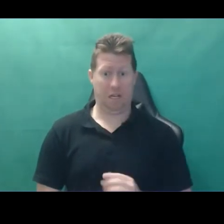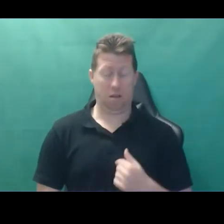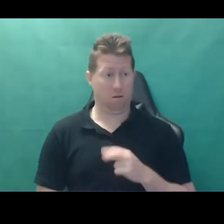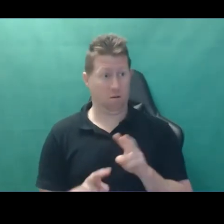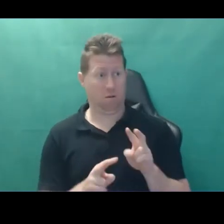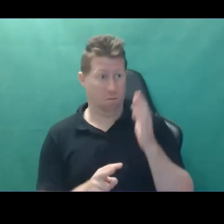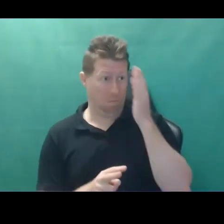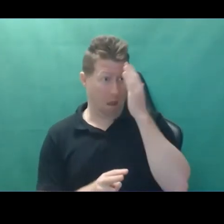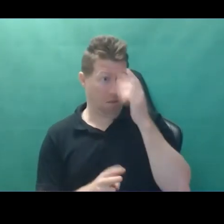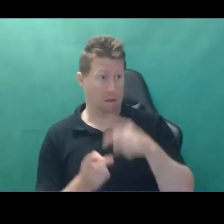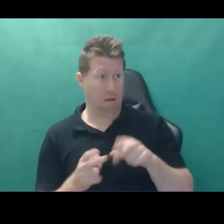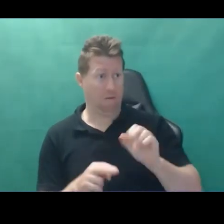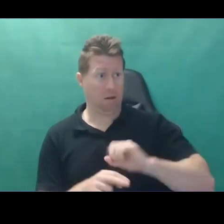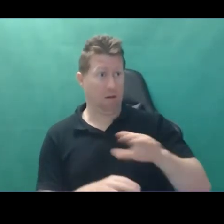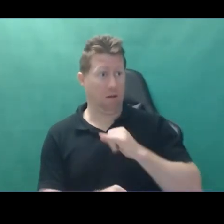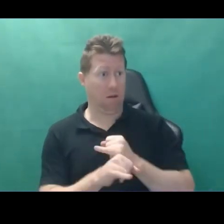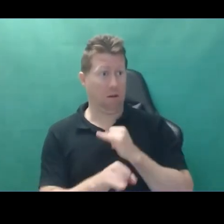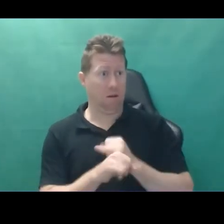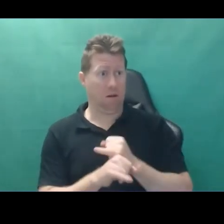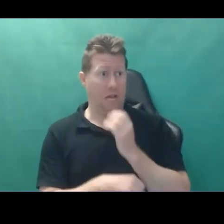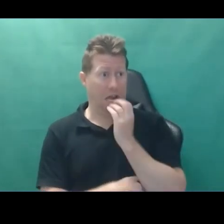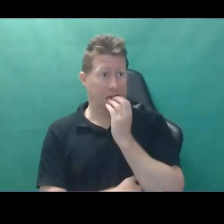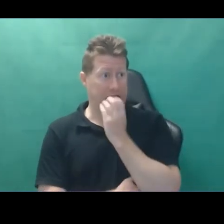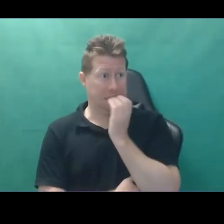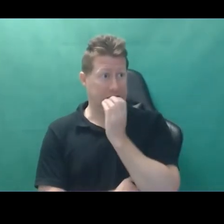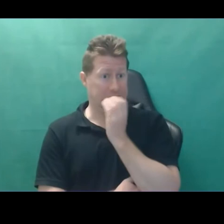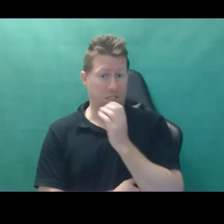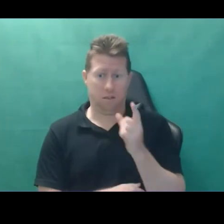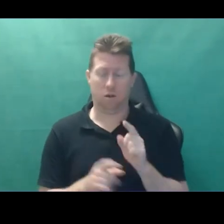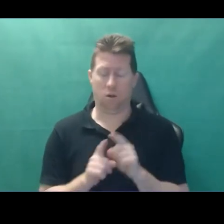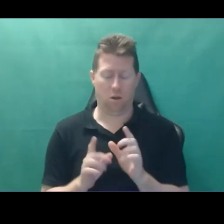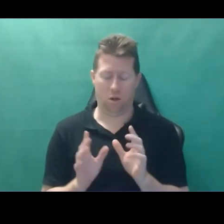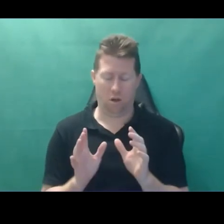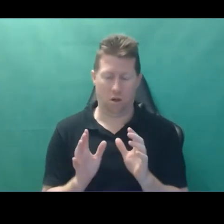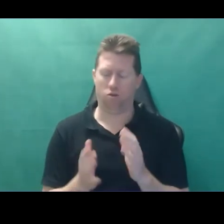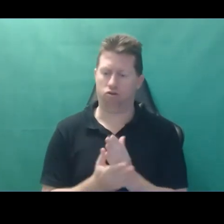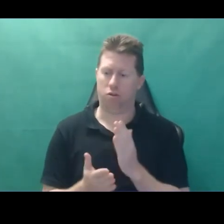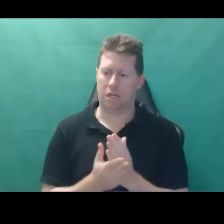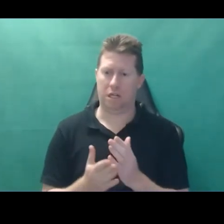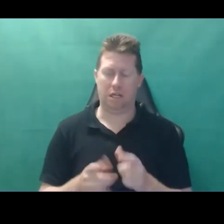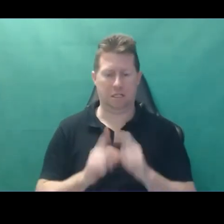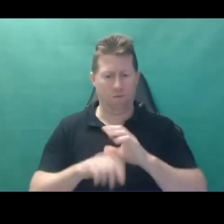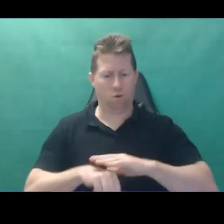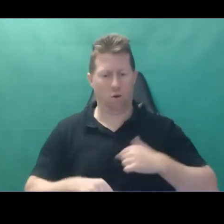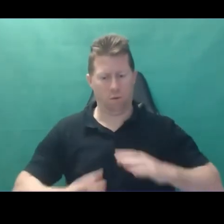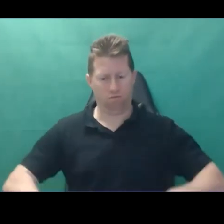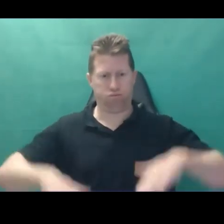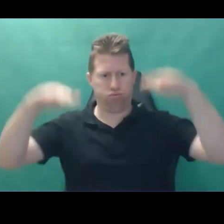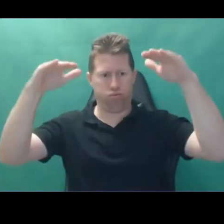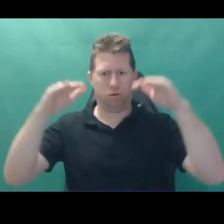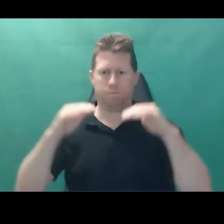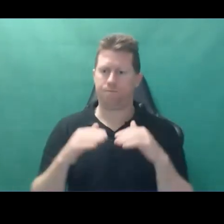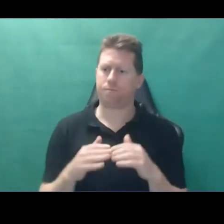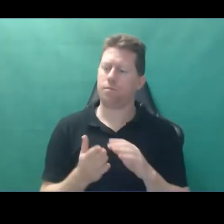she was ever institutionalized, she had, she was also, so it was pretty, it was a difficult time. And suddenly we